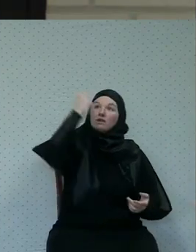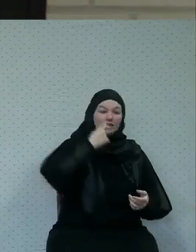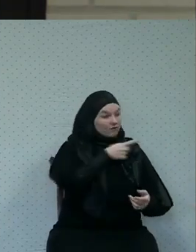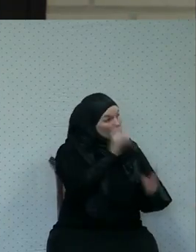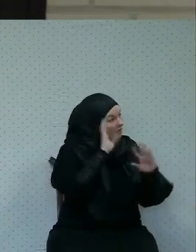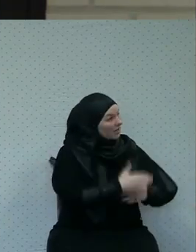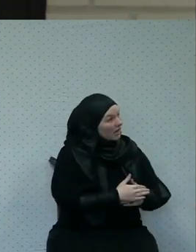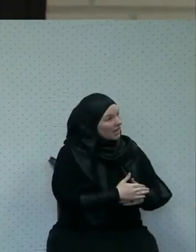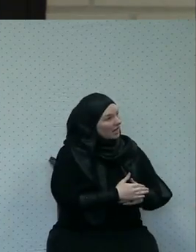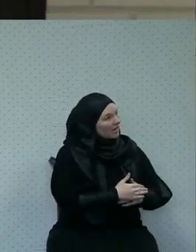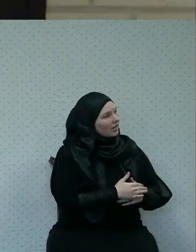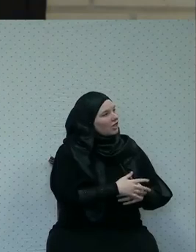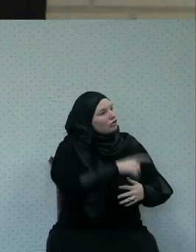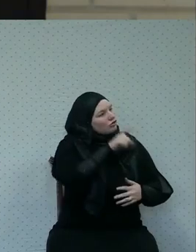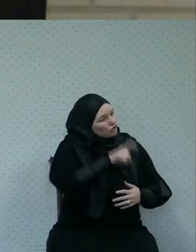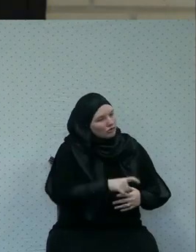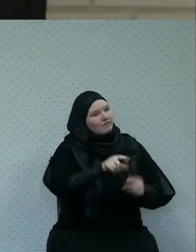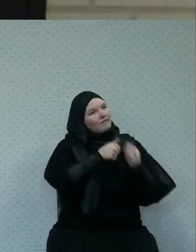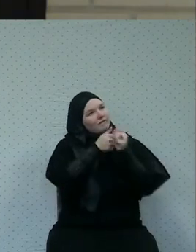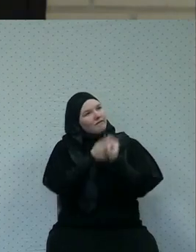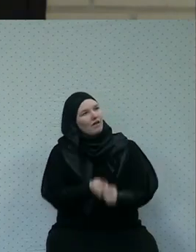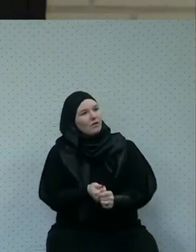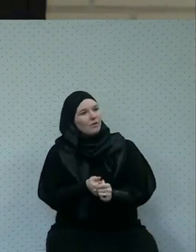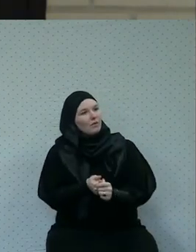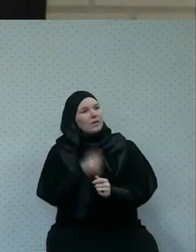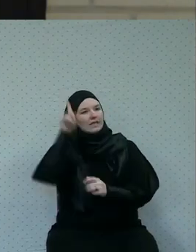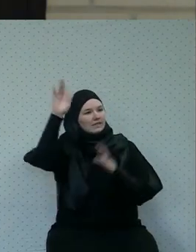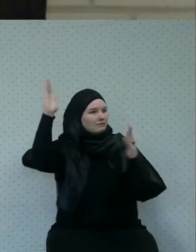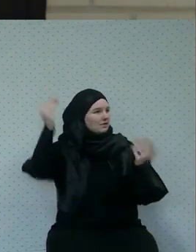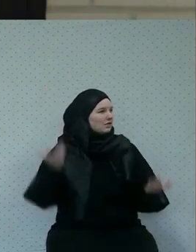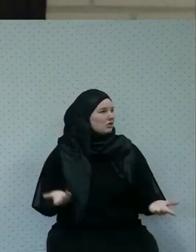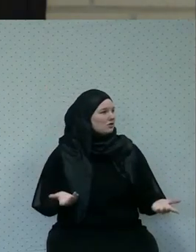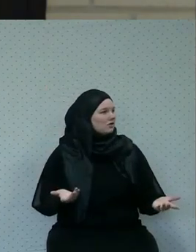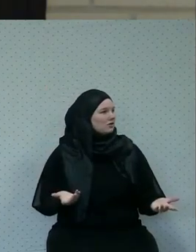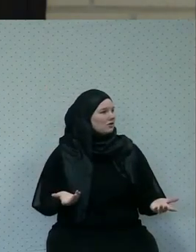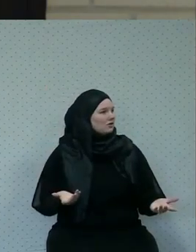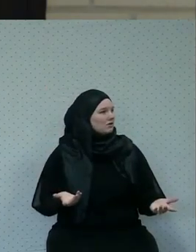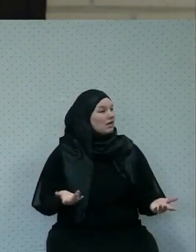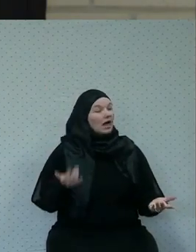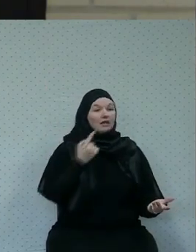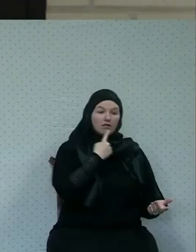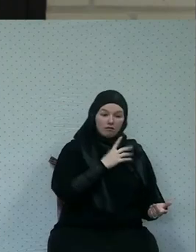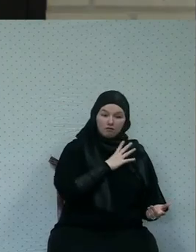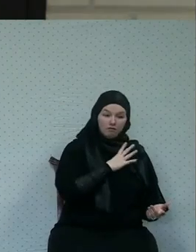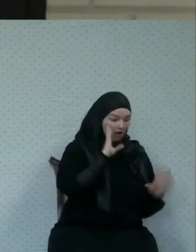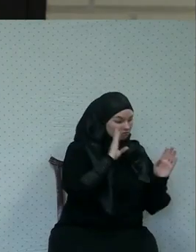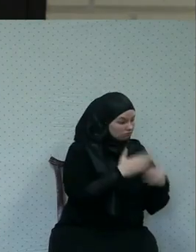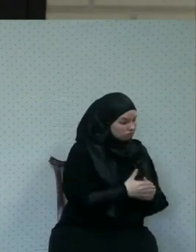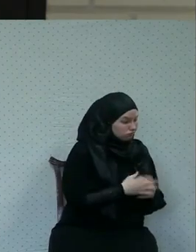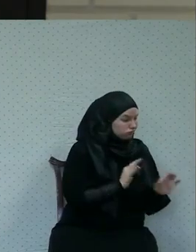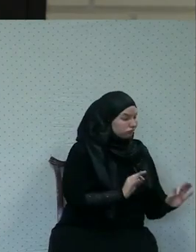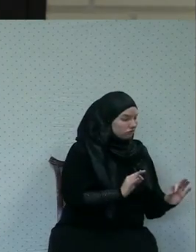pray, you should be in compliance with Allah's expectations. We're saying, no, if I comply with one